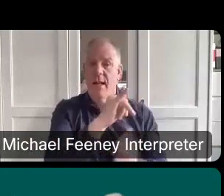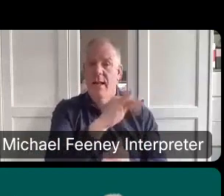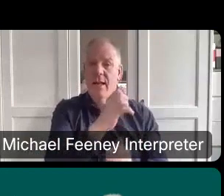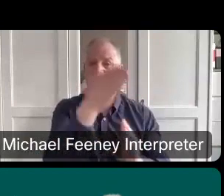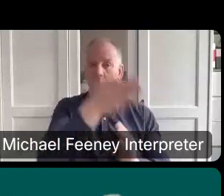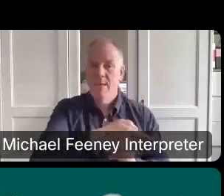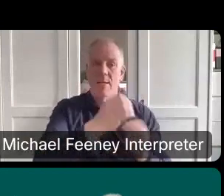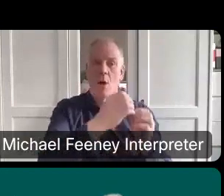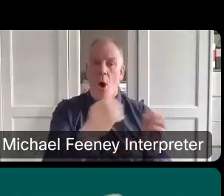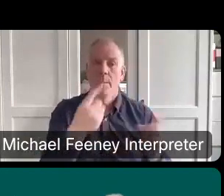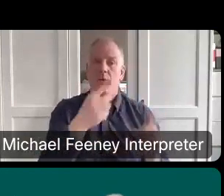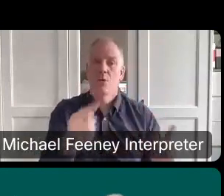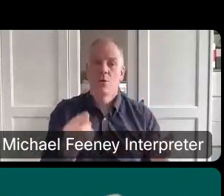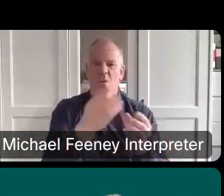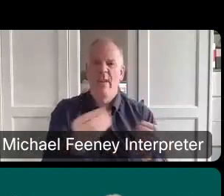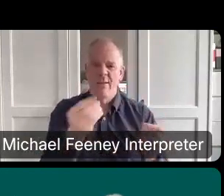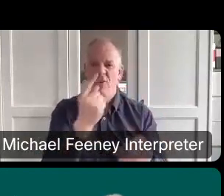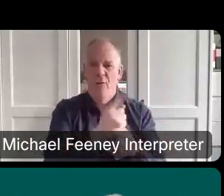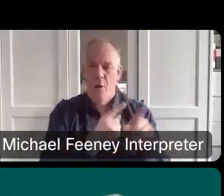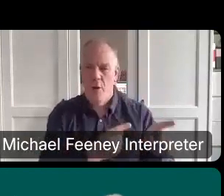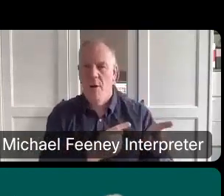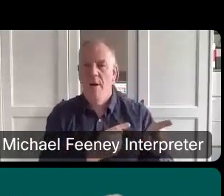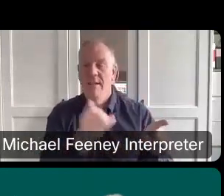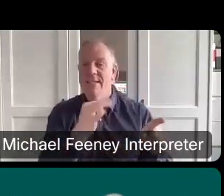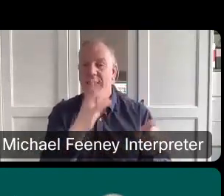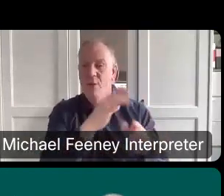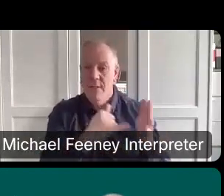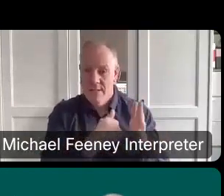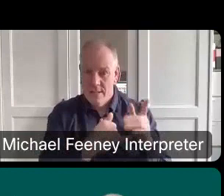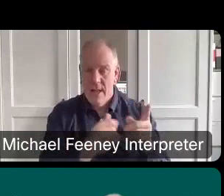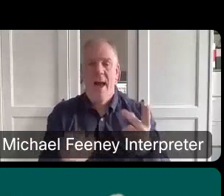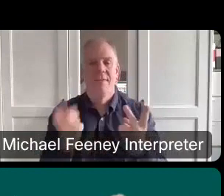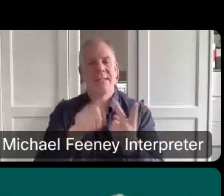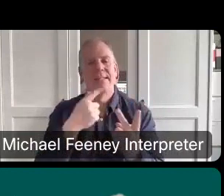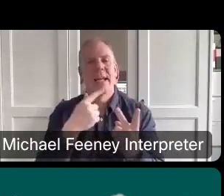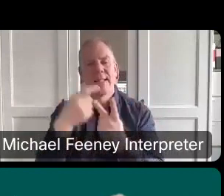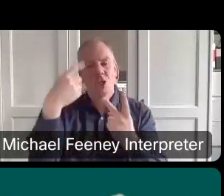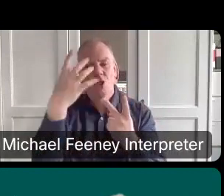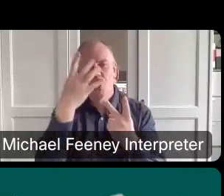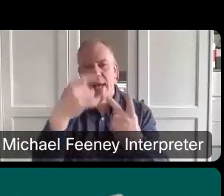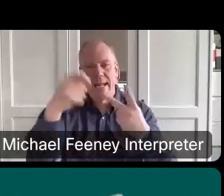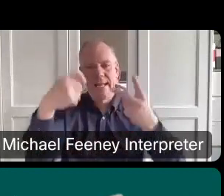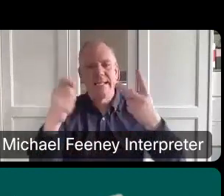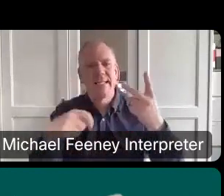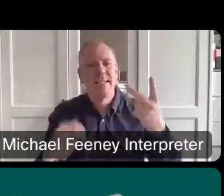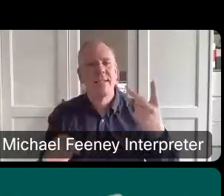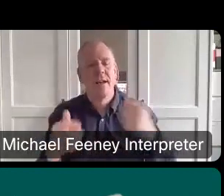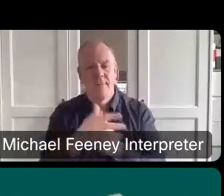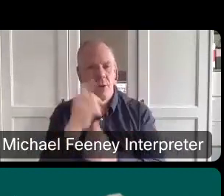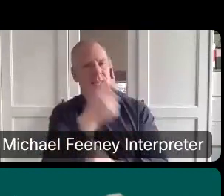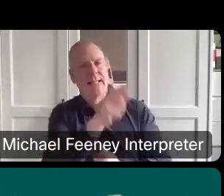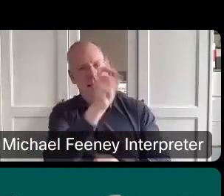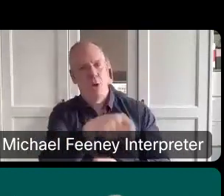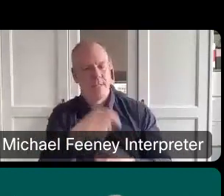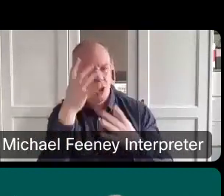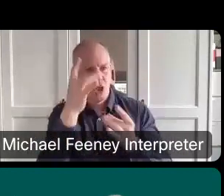hse.ie/open disclosure, under resources for staff and organisations. And there's also a checklist that we've developed for the role of the designated person as